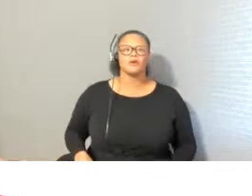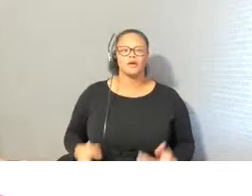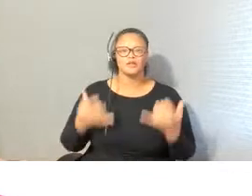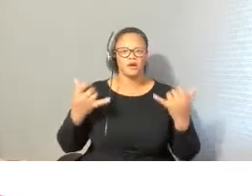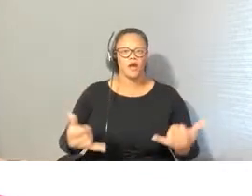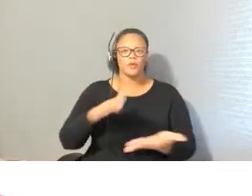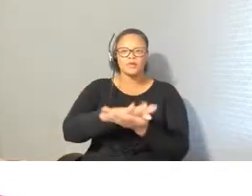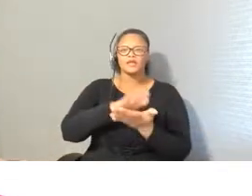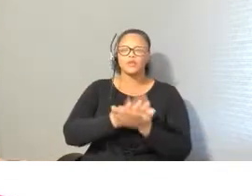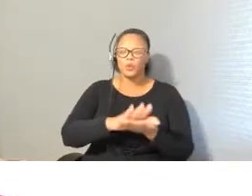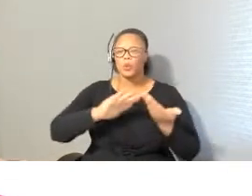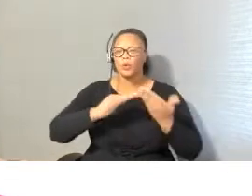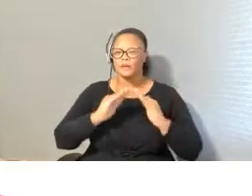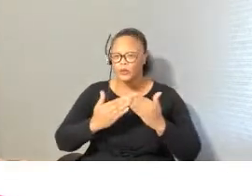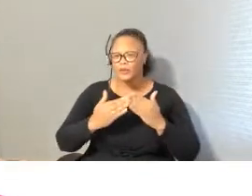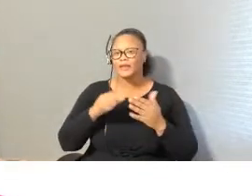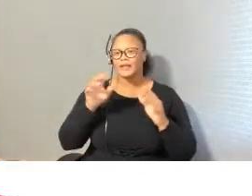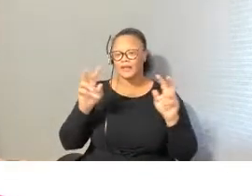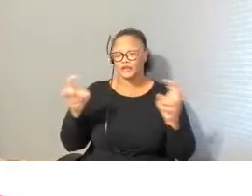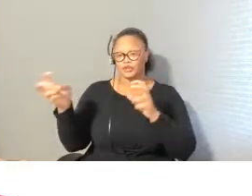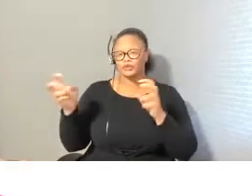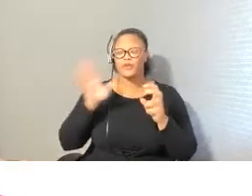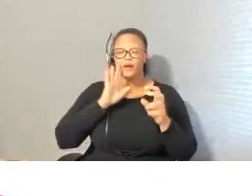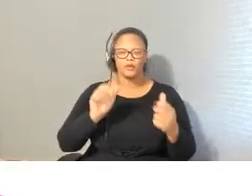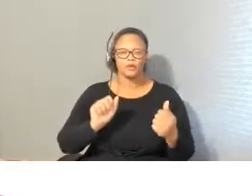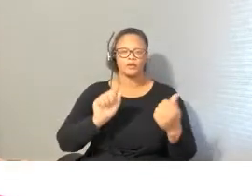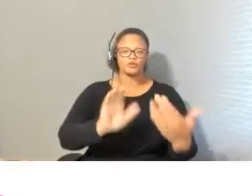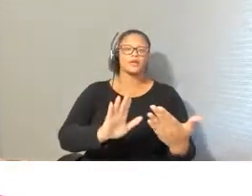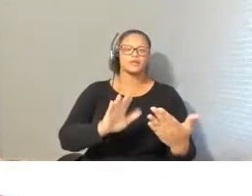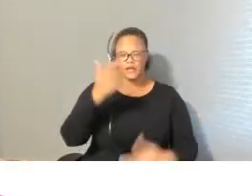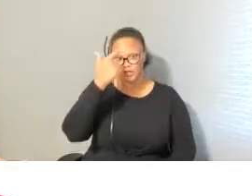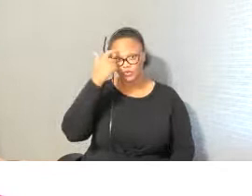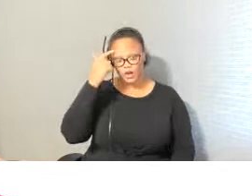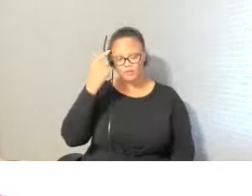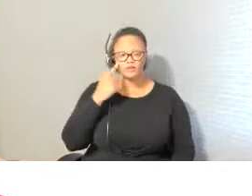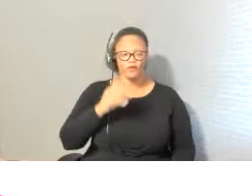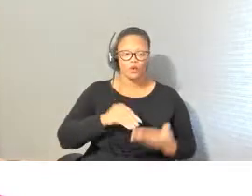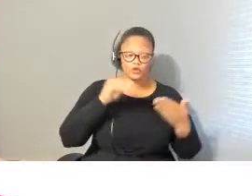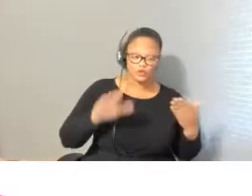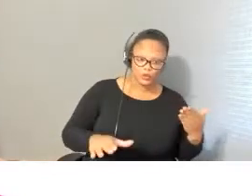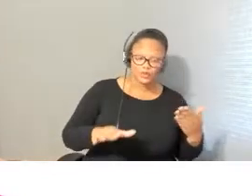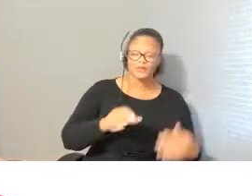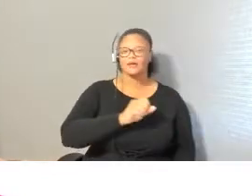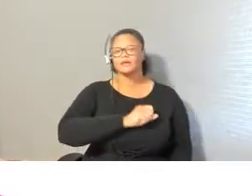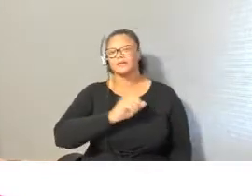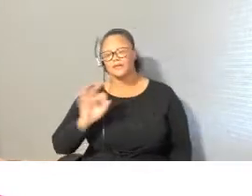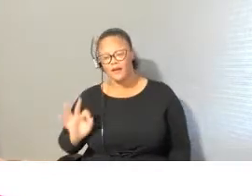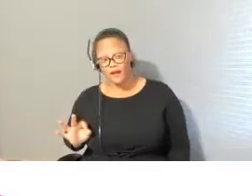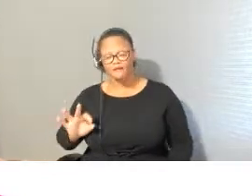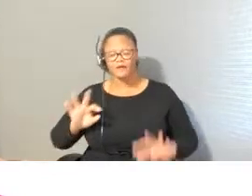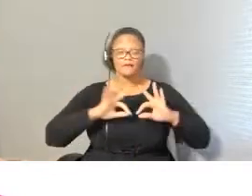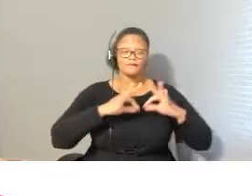community issue. It's a community that addresses the traumas of students, the traumas of staff, the traumas of